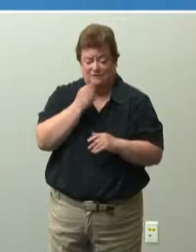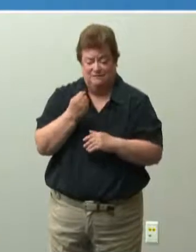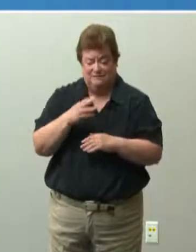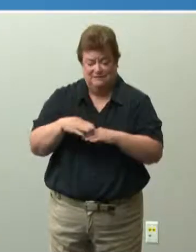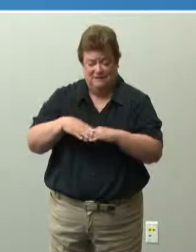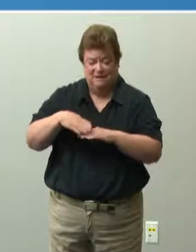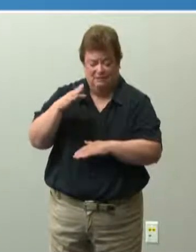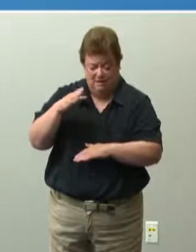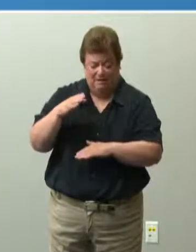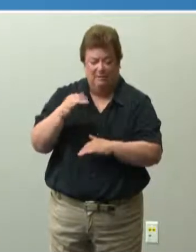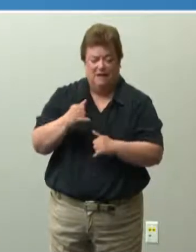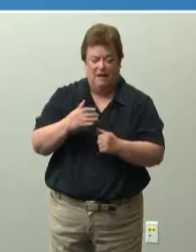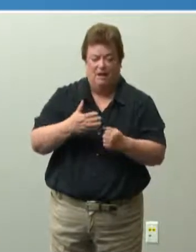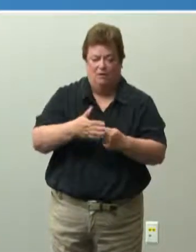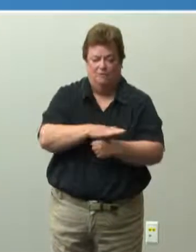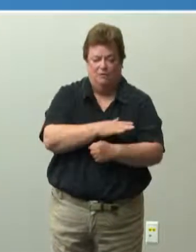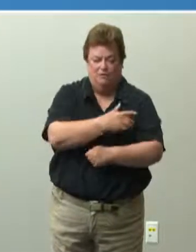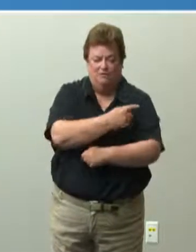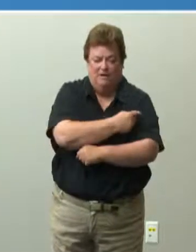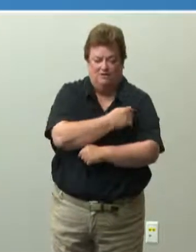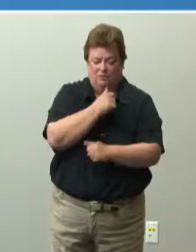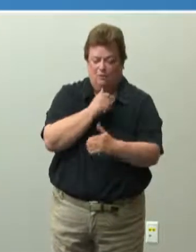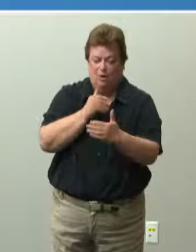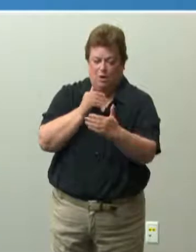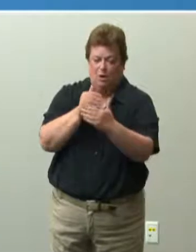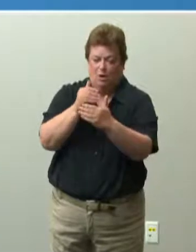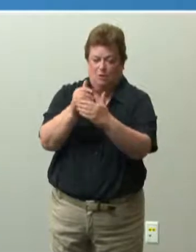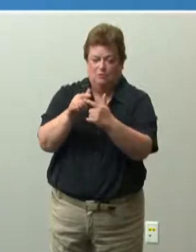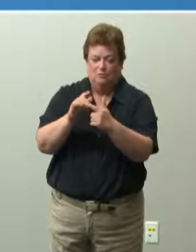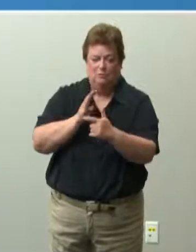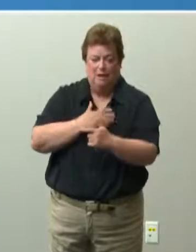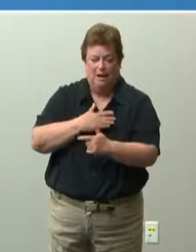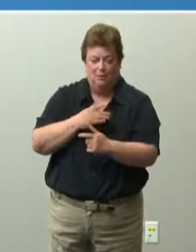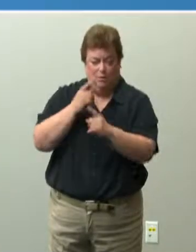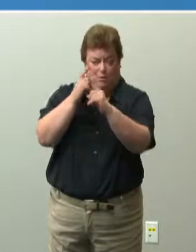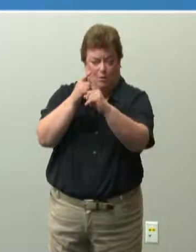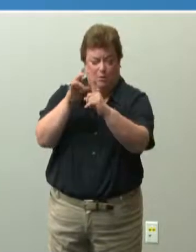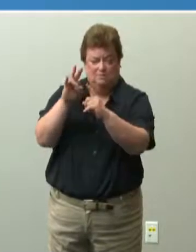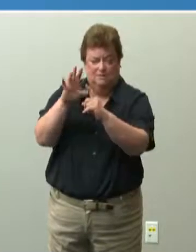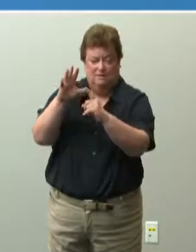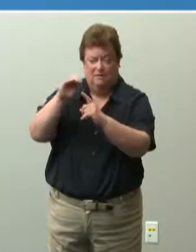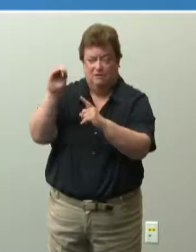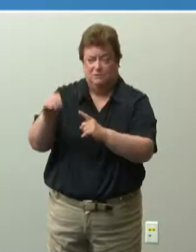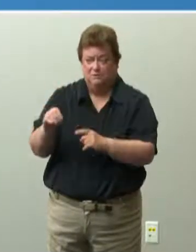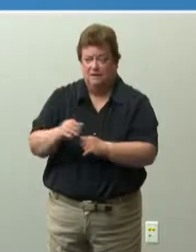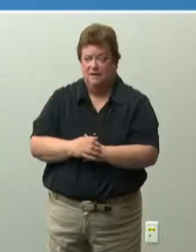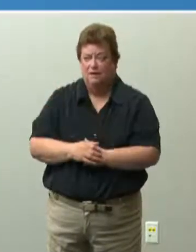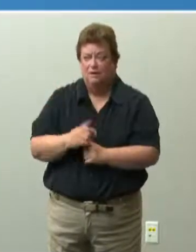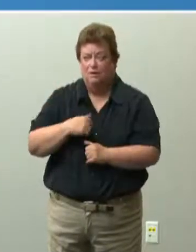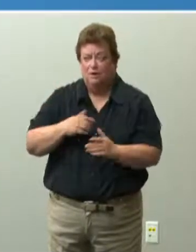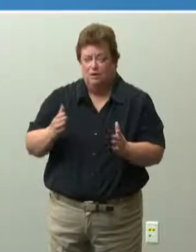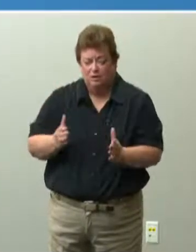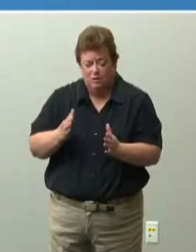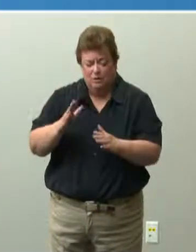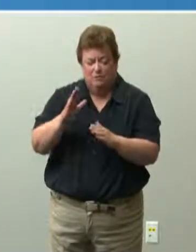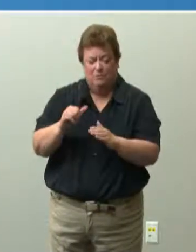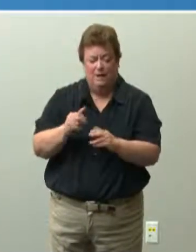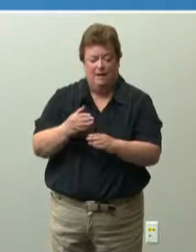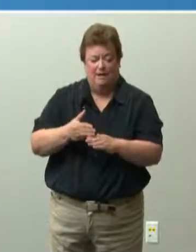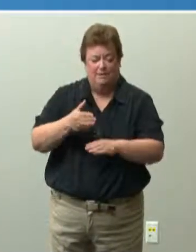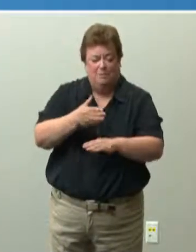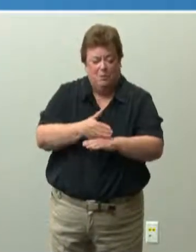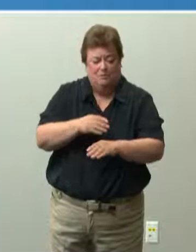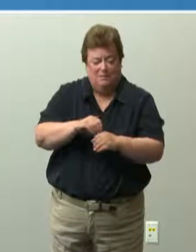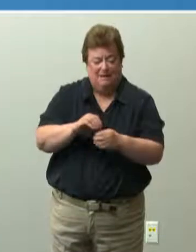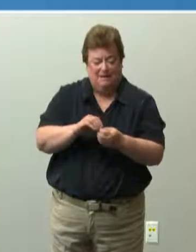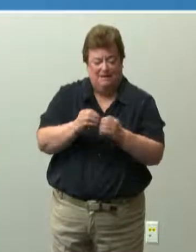vaccinated. We're getting closer to our goal of 75%. We are encouraged by the improvement of the number of new cases, but we